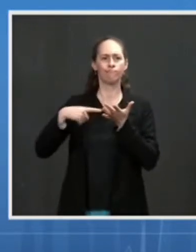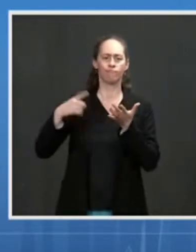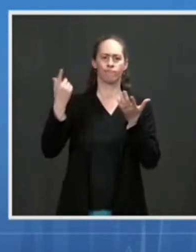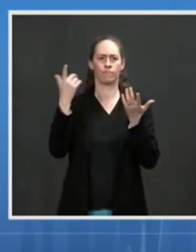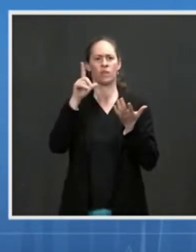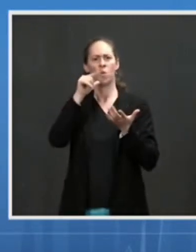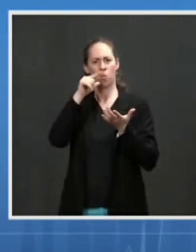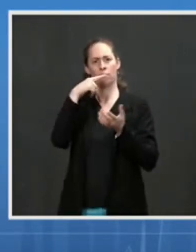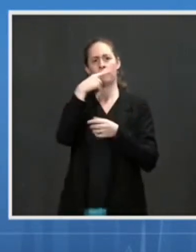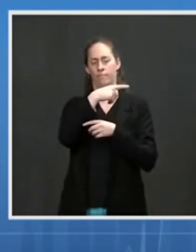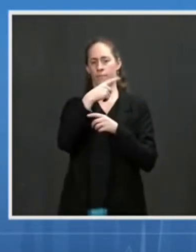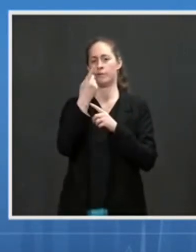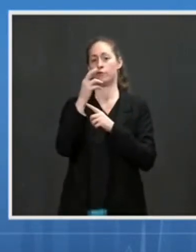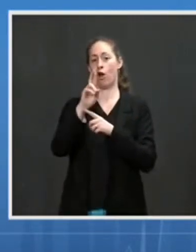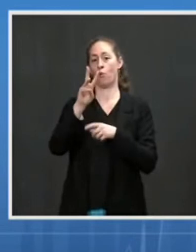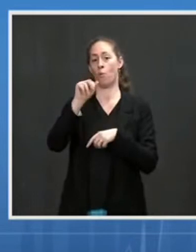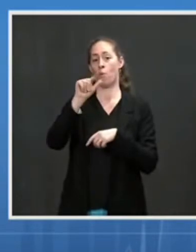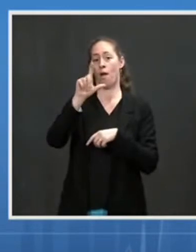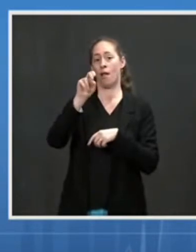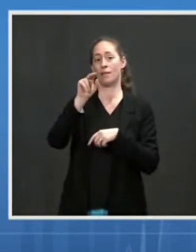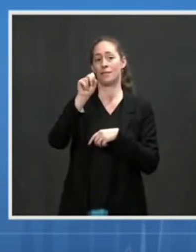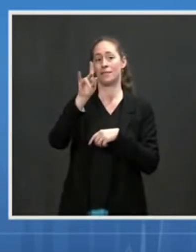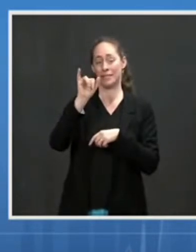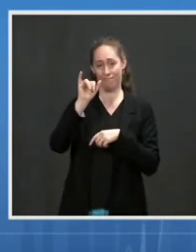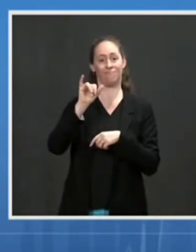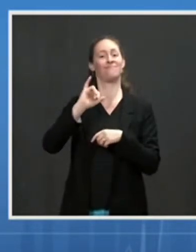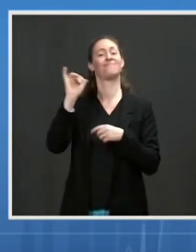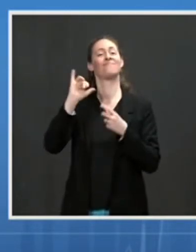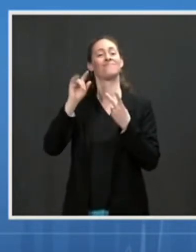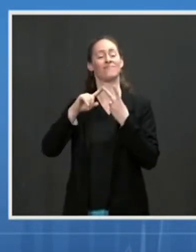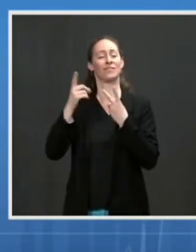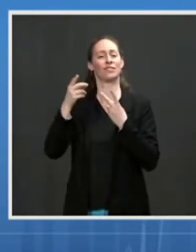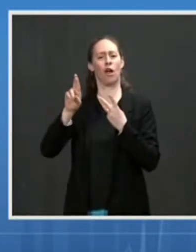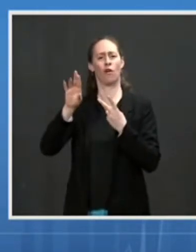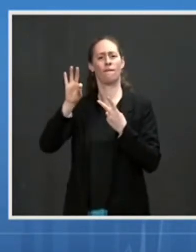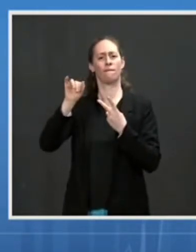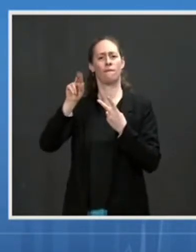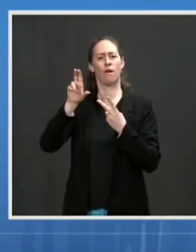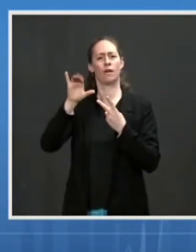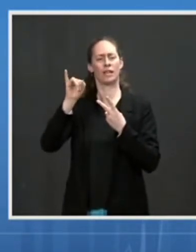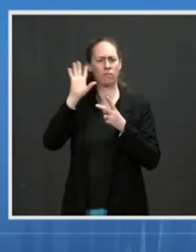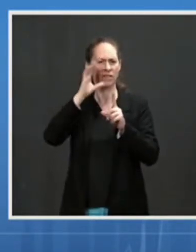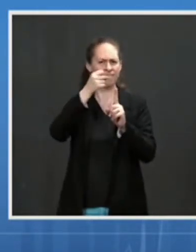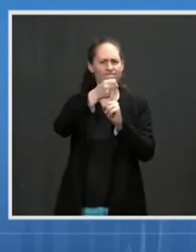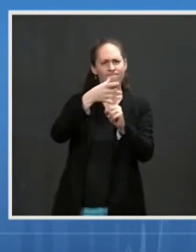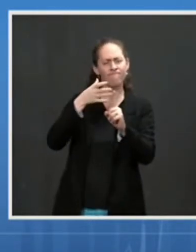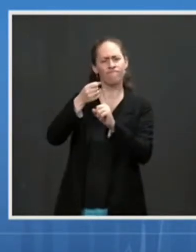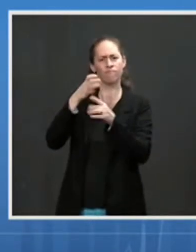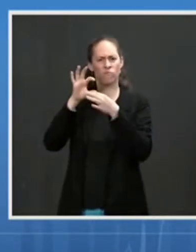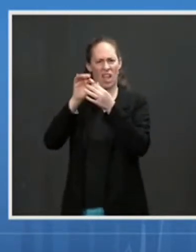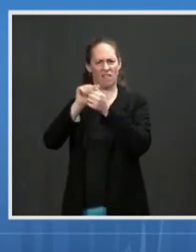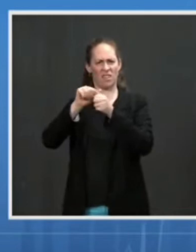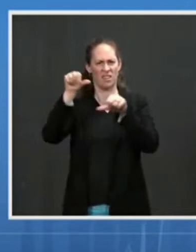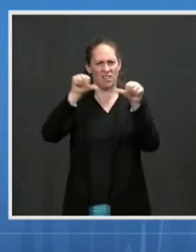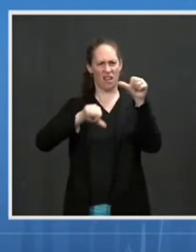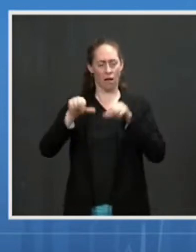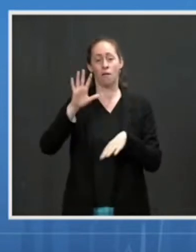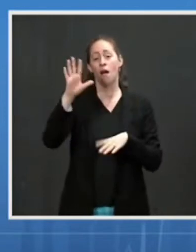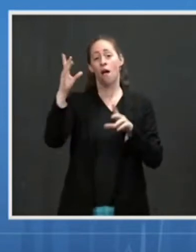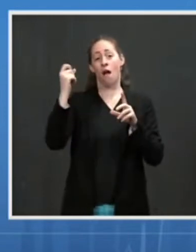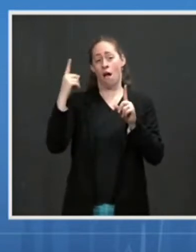latest science. But first, I want to start with the next national vaccination goal the President announced yesterday.